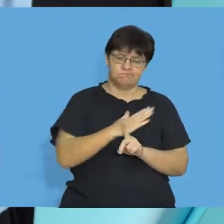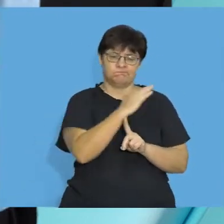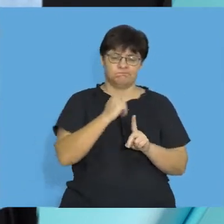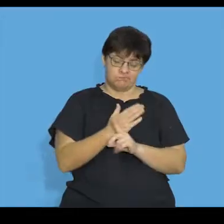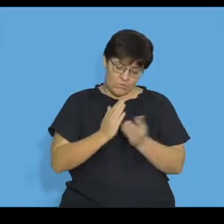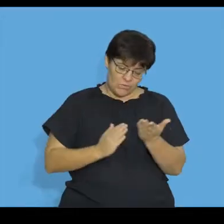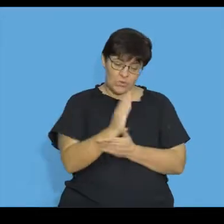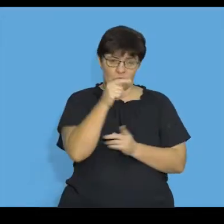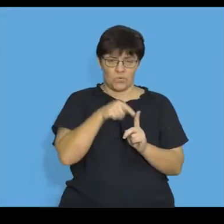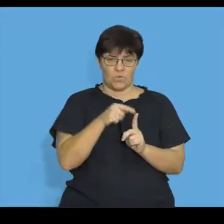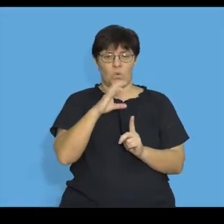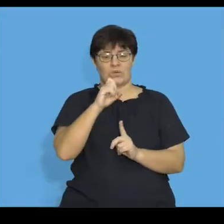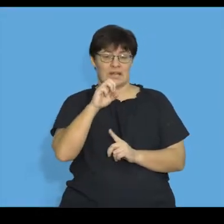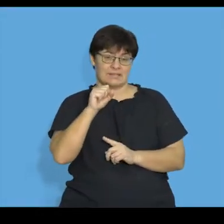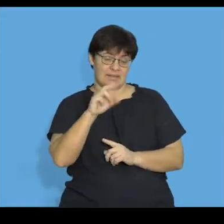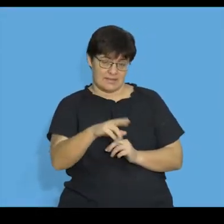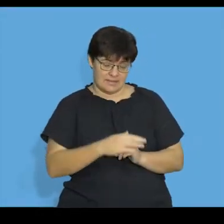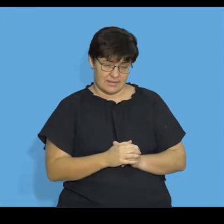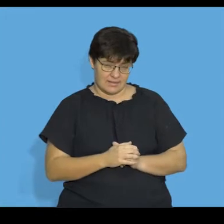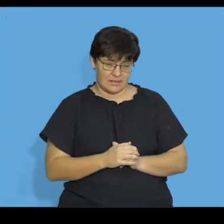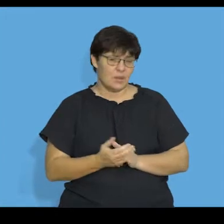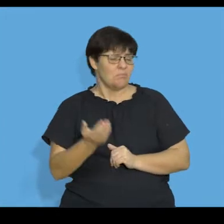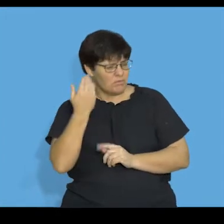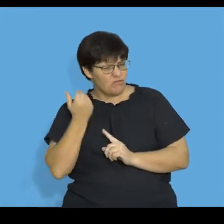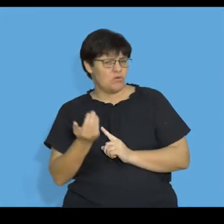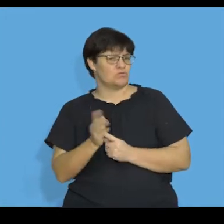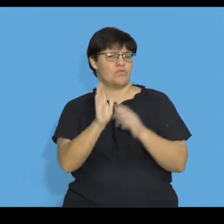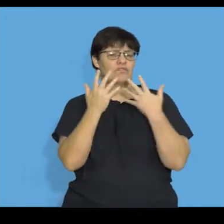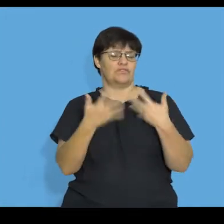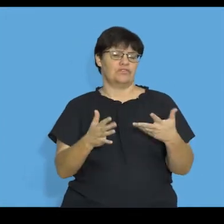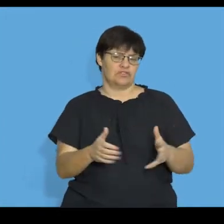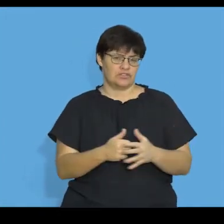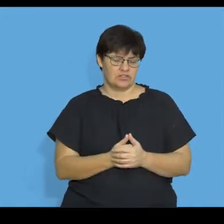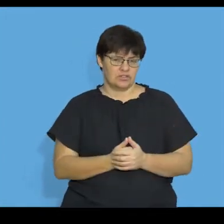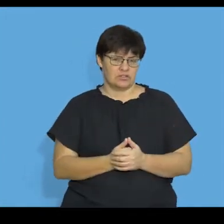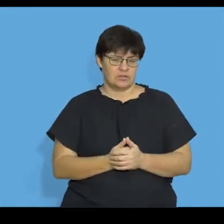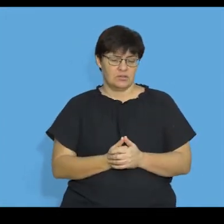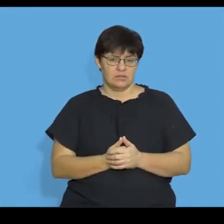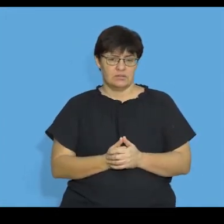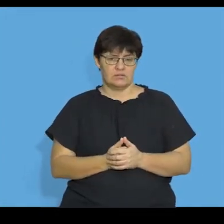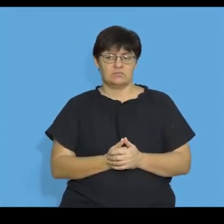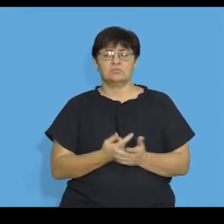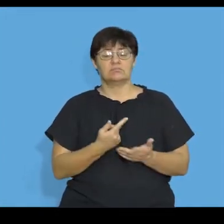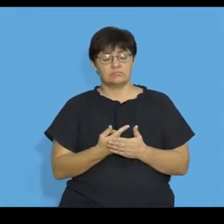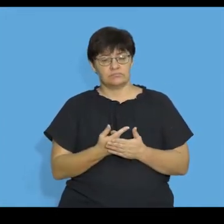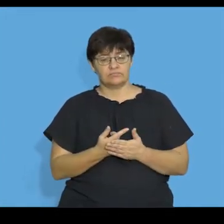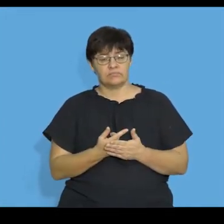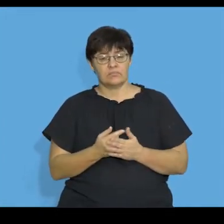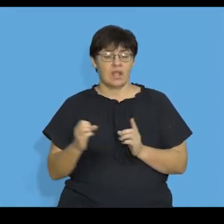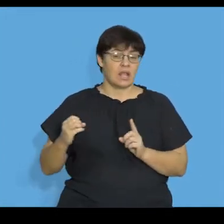conductor. And we've shown in previous lessons that moving charge, or a current,